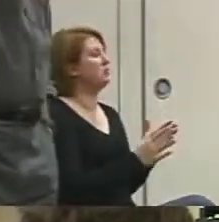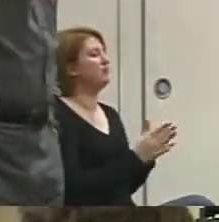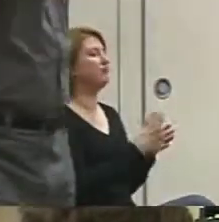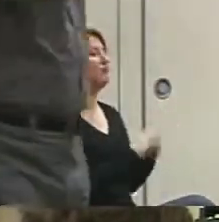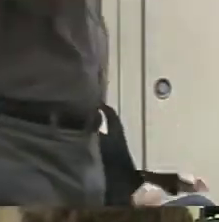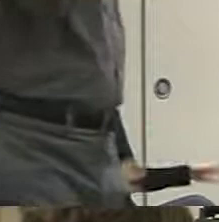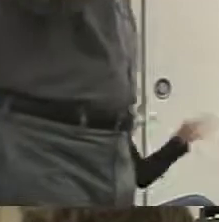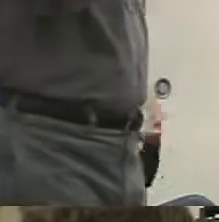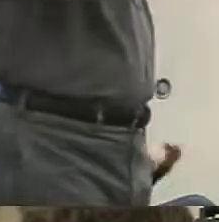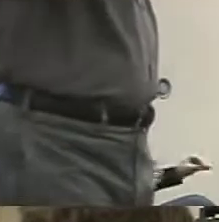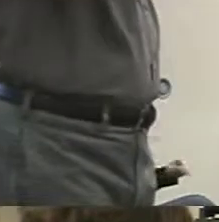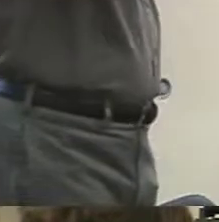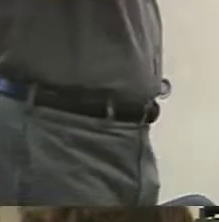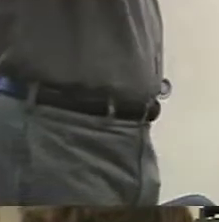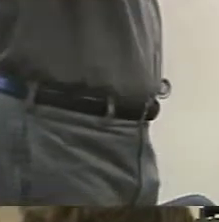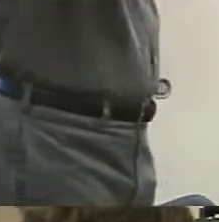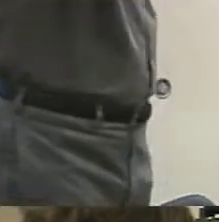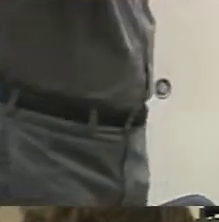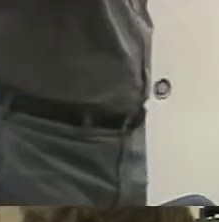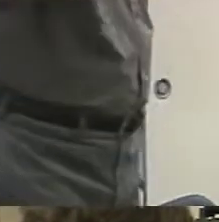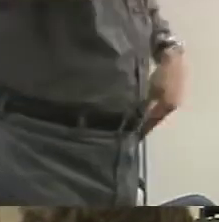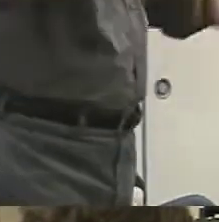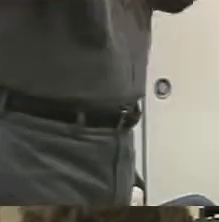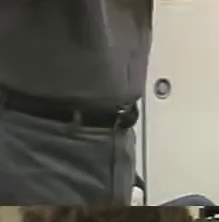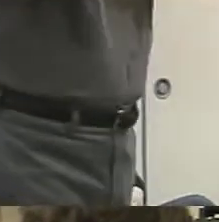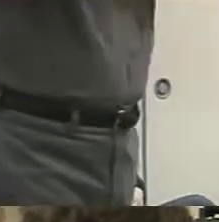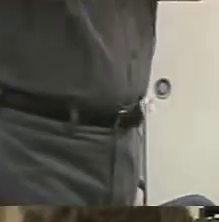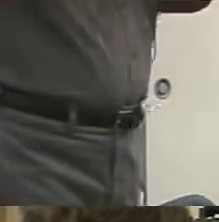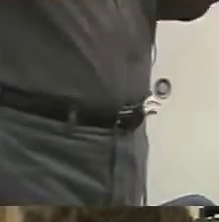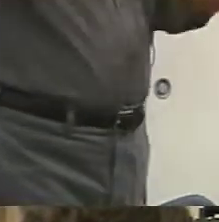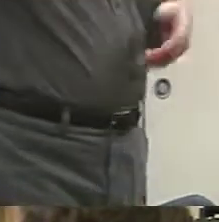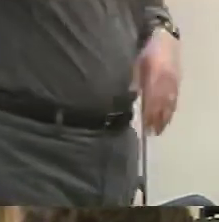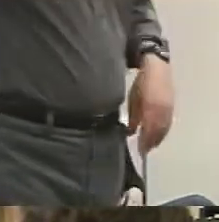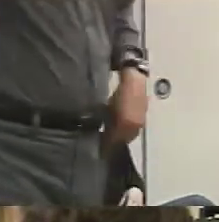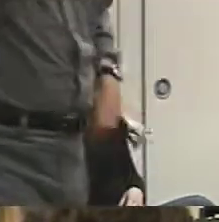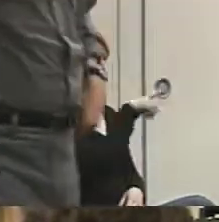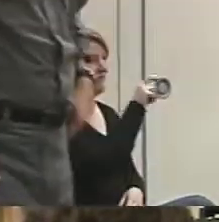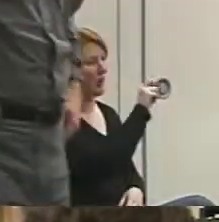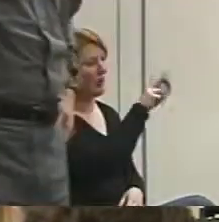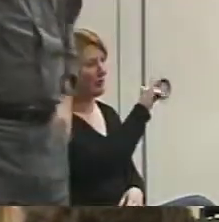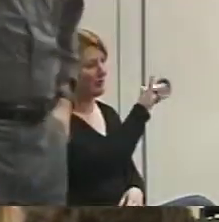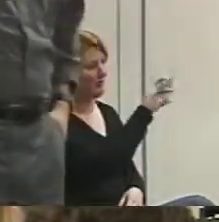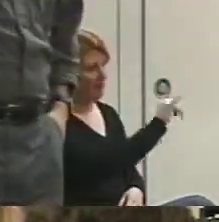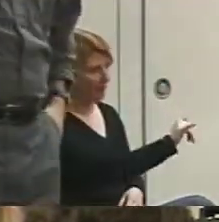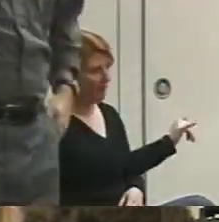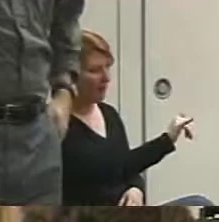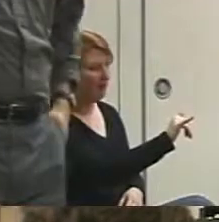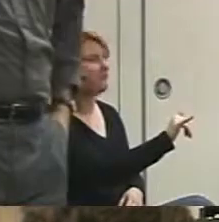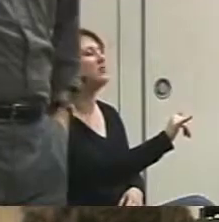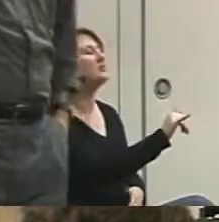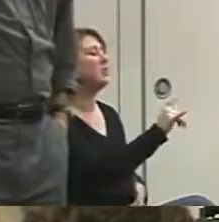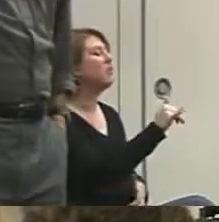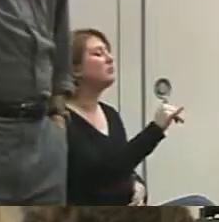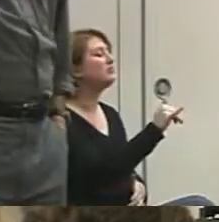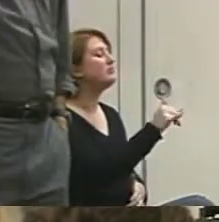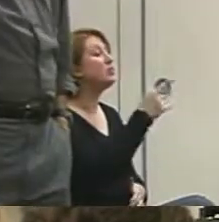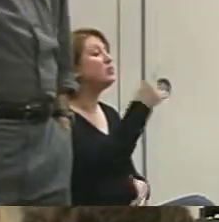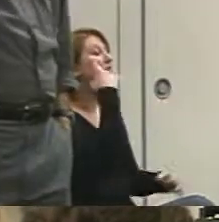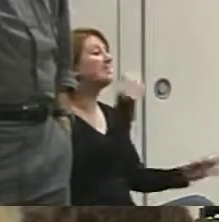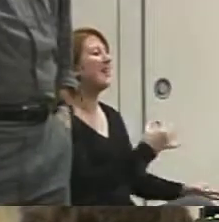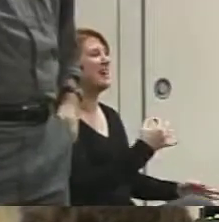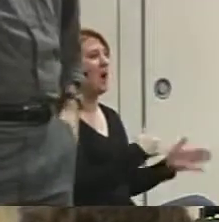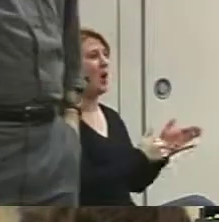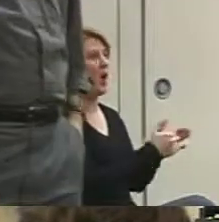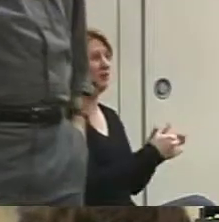we will verify correctly X number of opportunities. You then get to decide how often